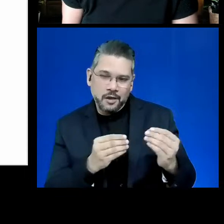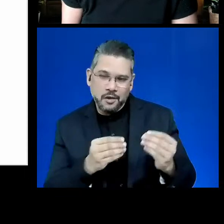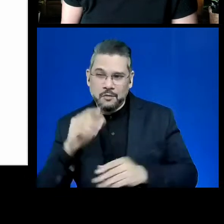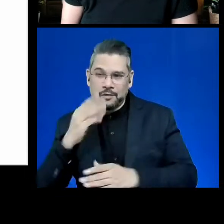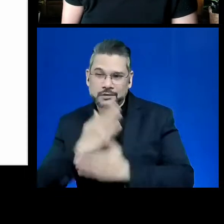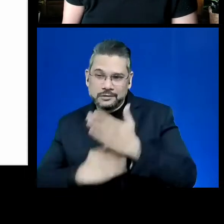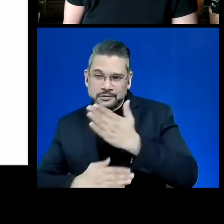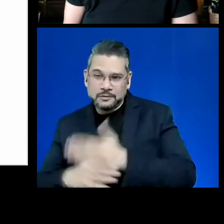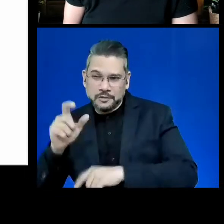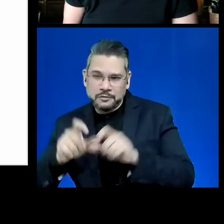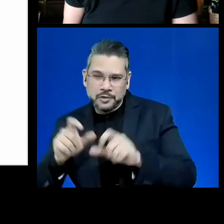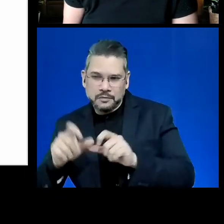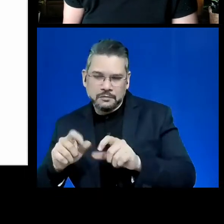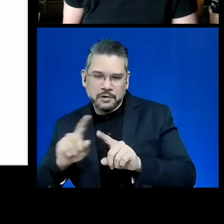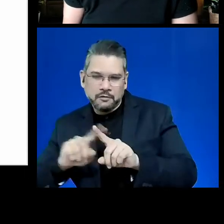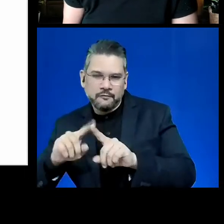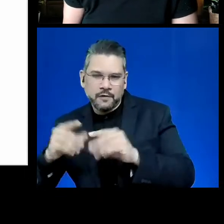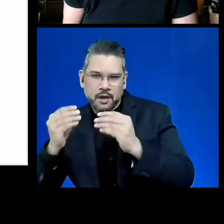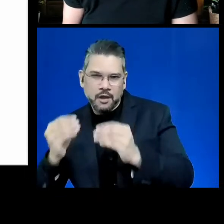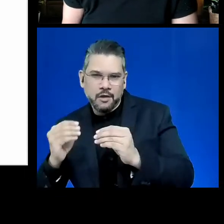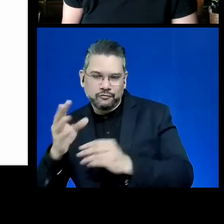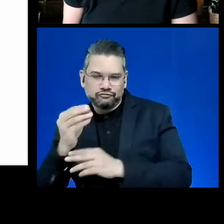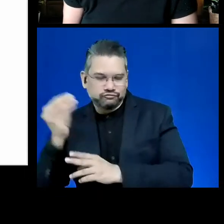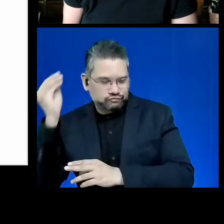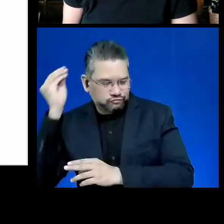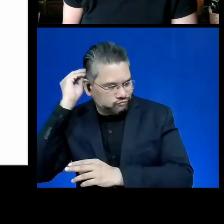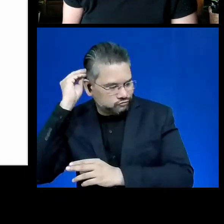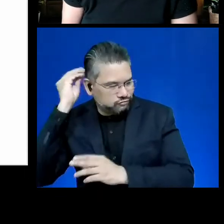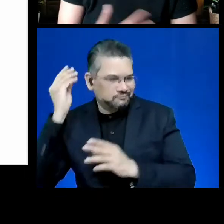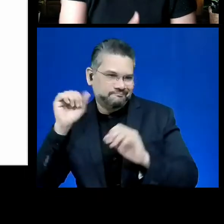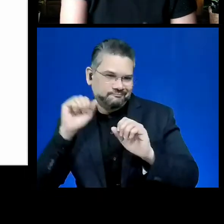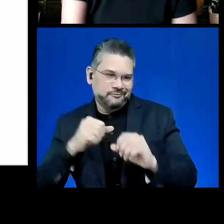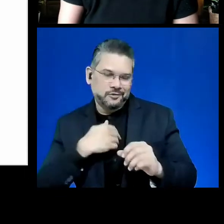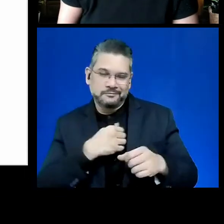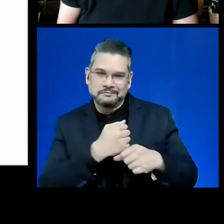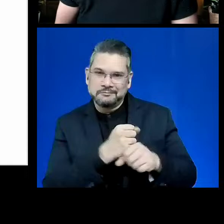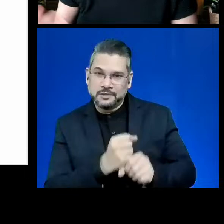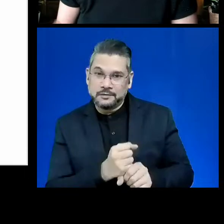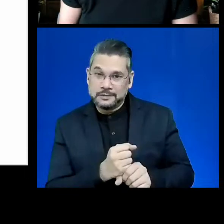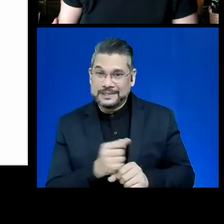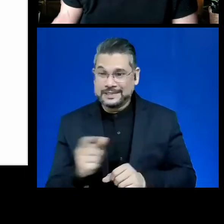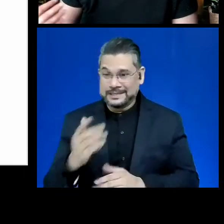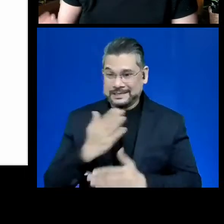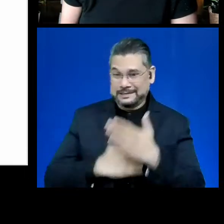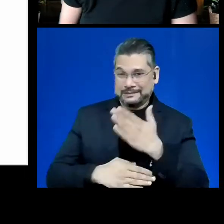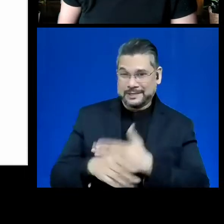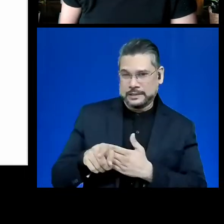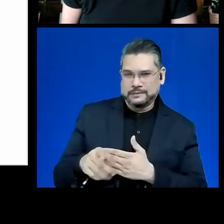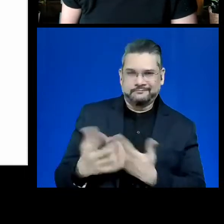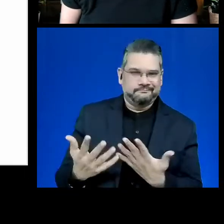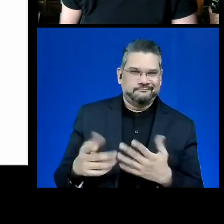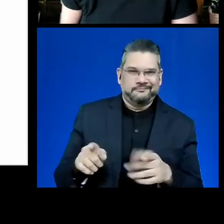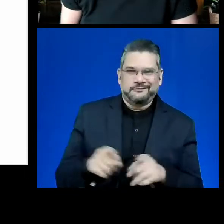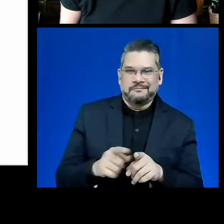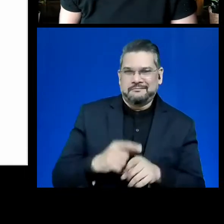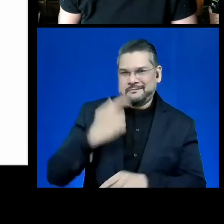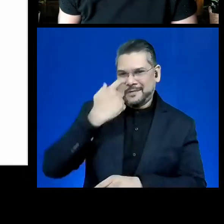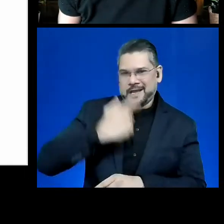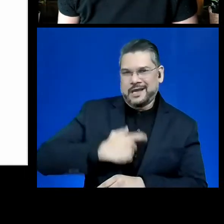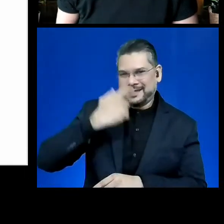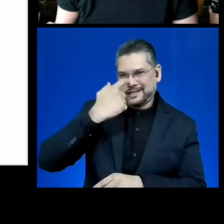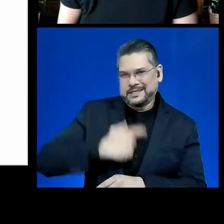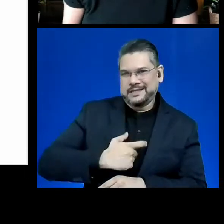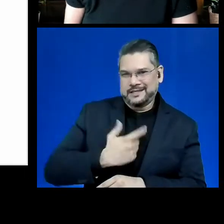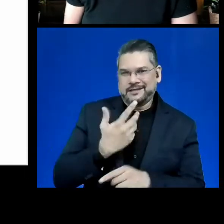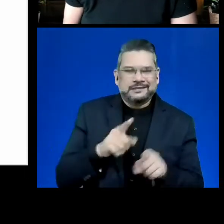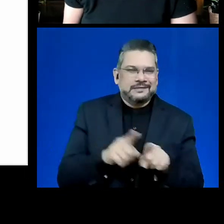you're aware, disability is an identity that any other identity can enter and exit out of at any given